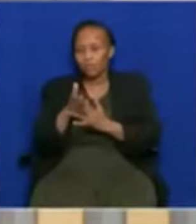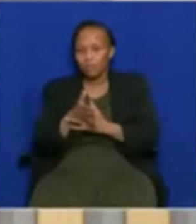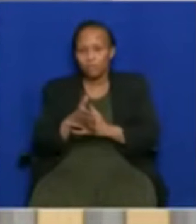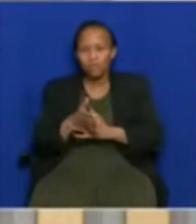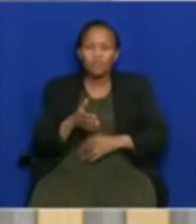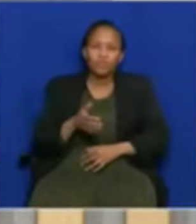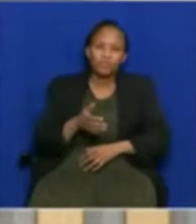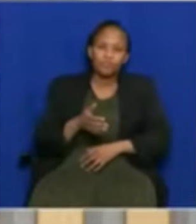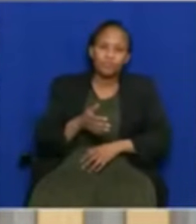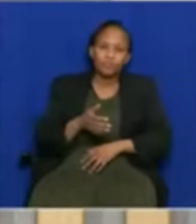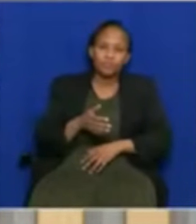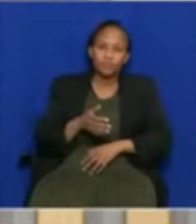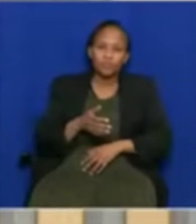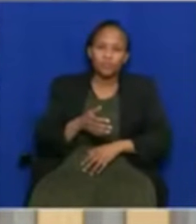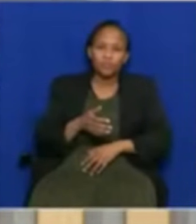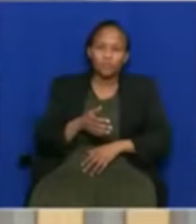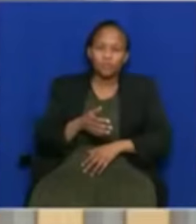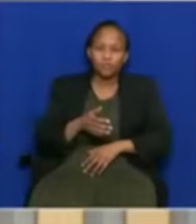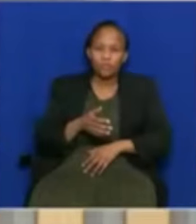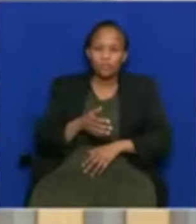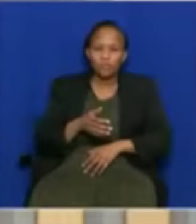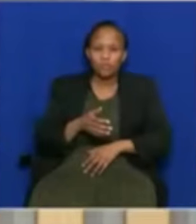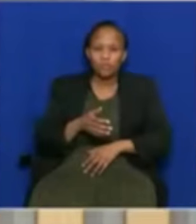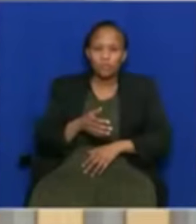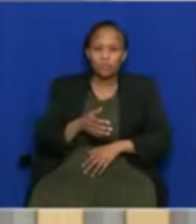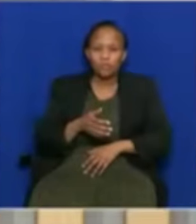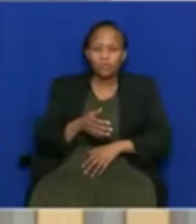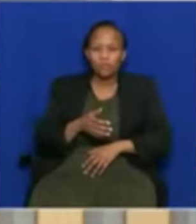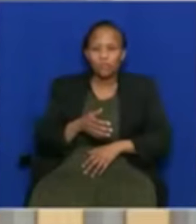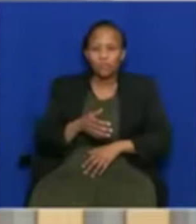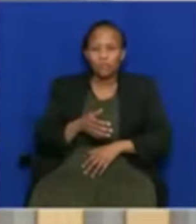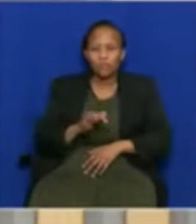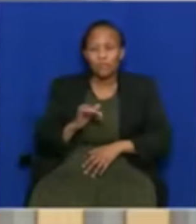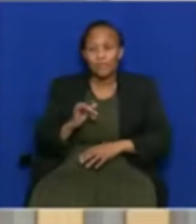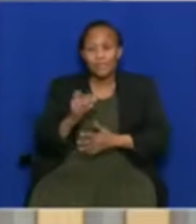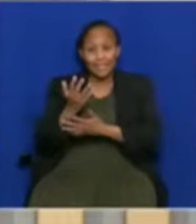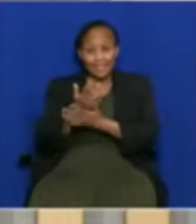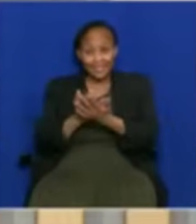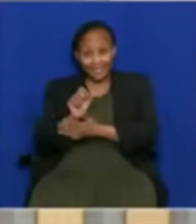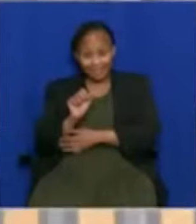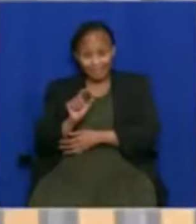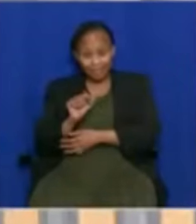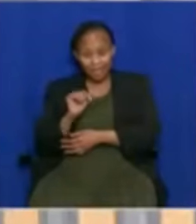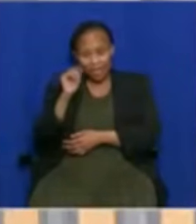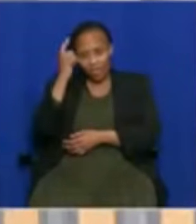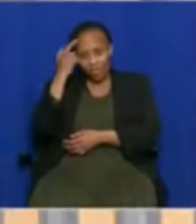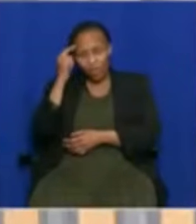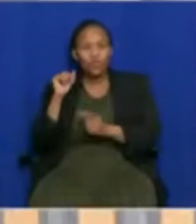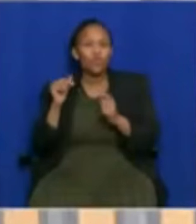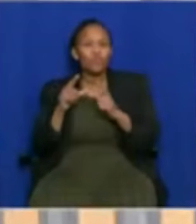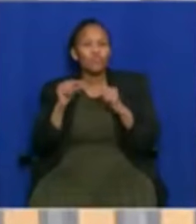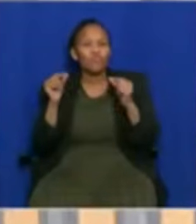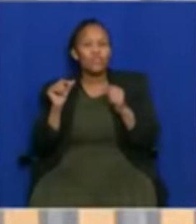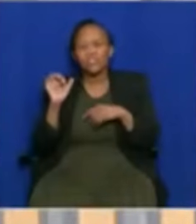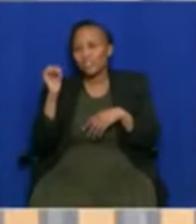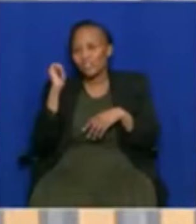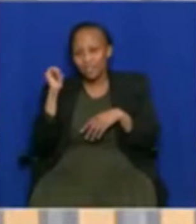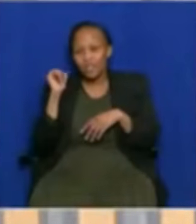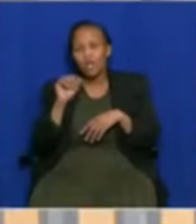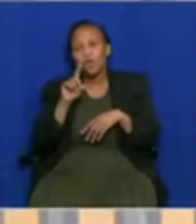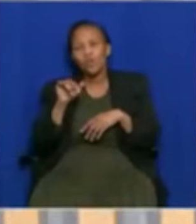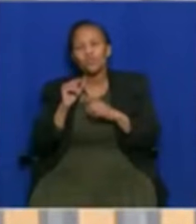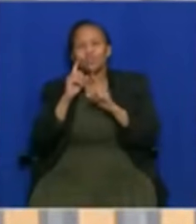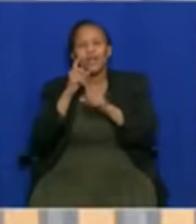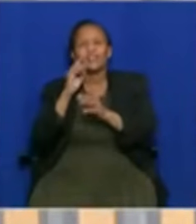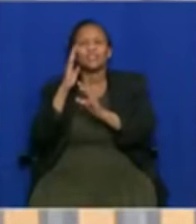discussion that I thought you settled yesterday. You were asked directly the question, and I think by Commissioner Kumalo, he